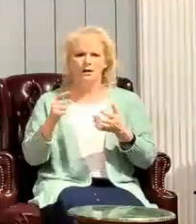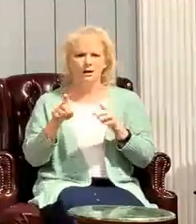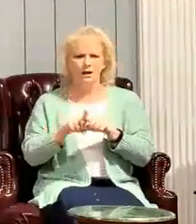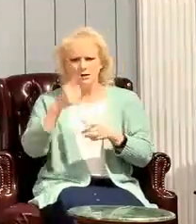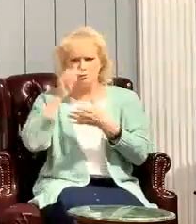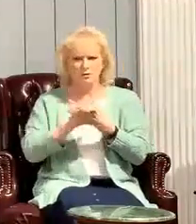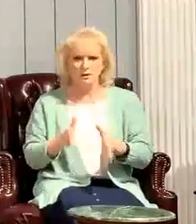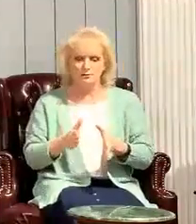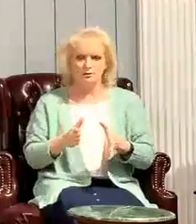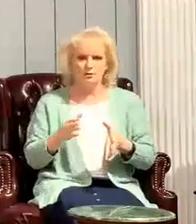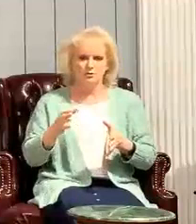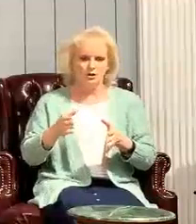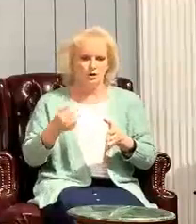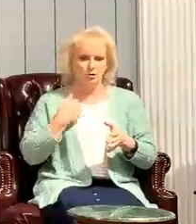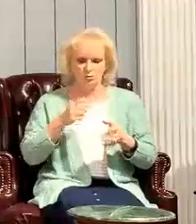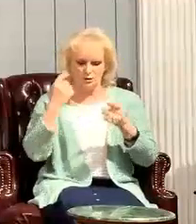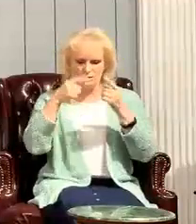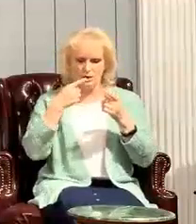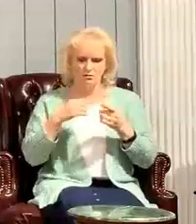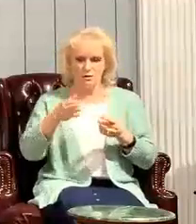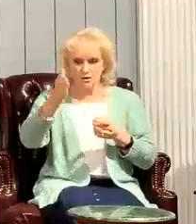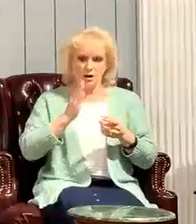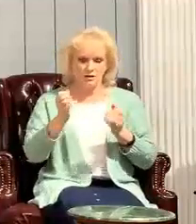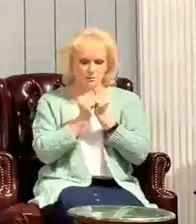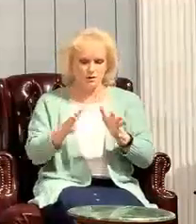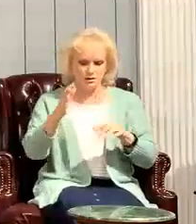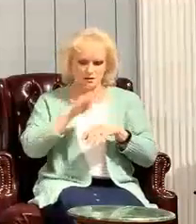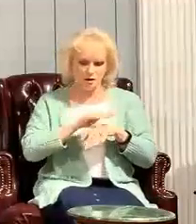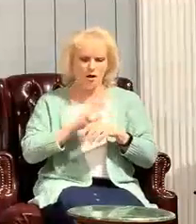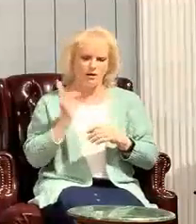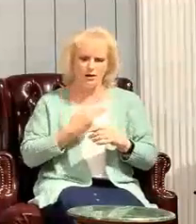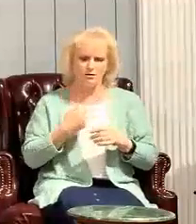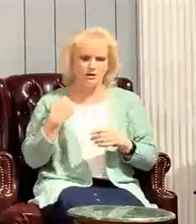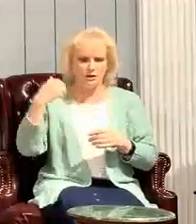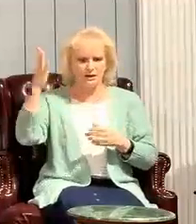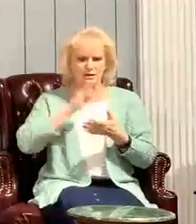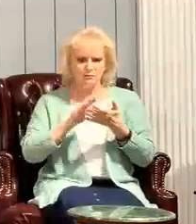God's blessing is upon us. And he has forgiven me so abundantly,